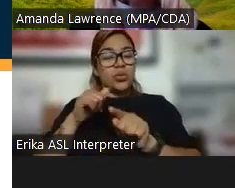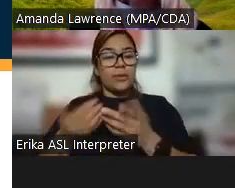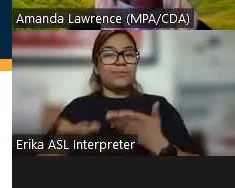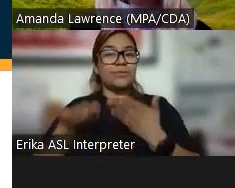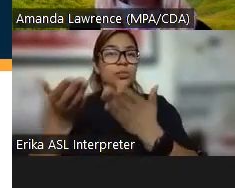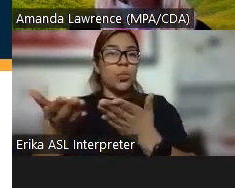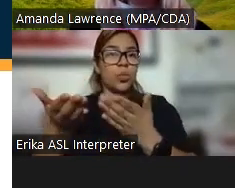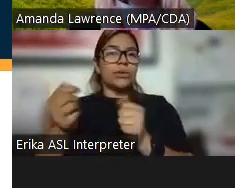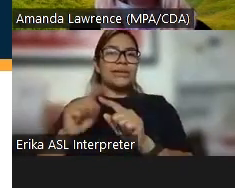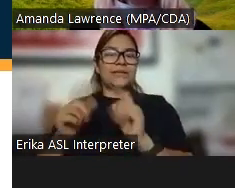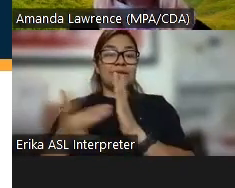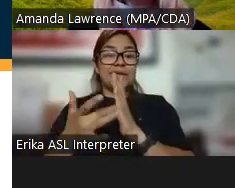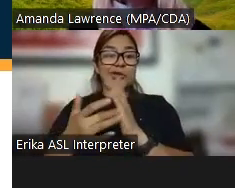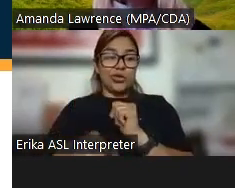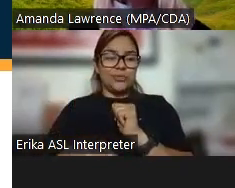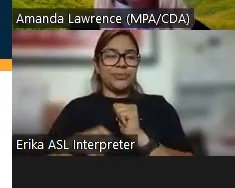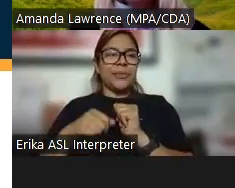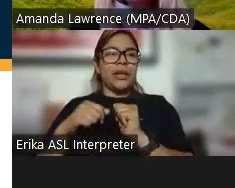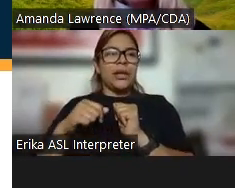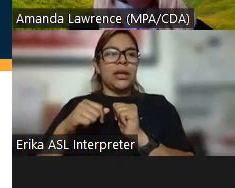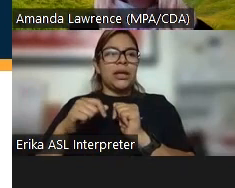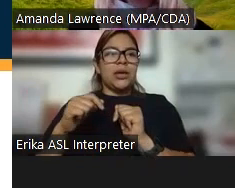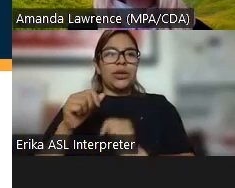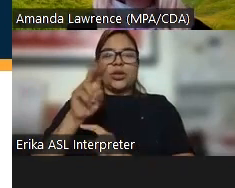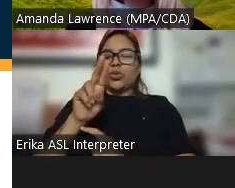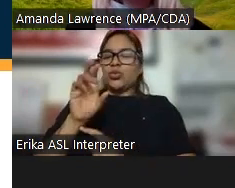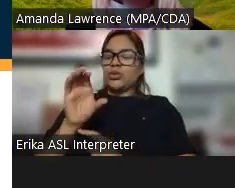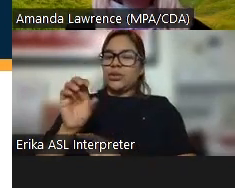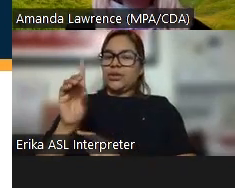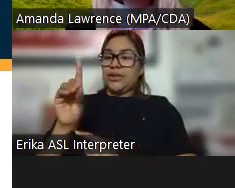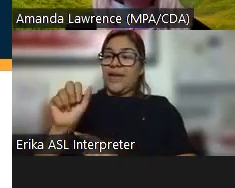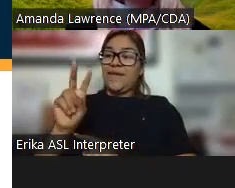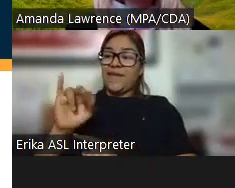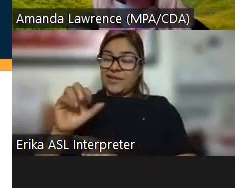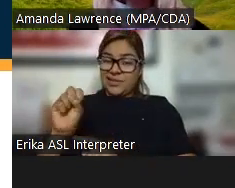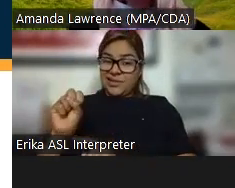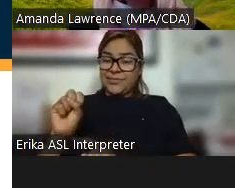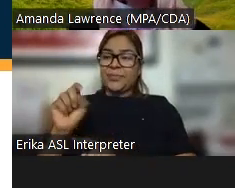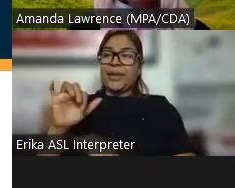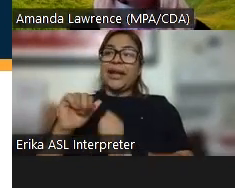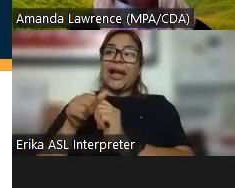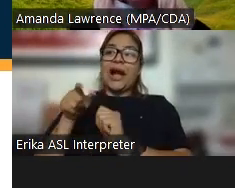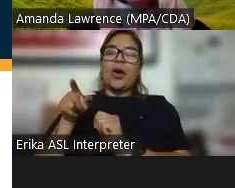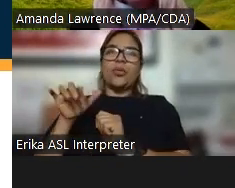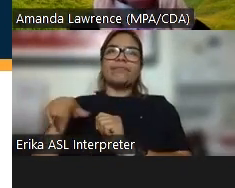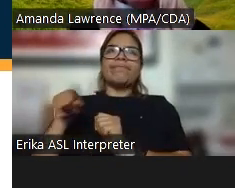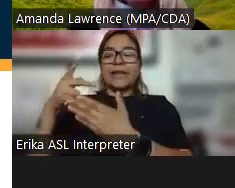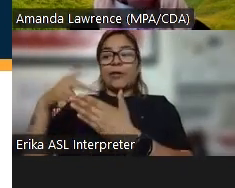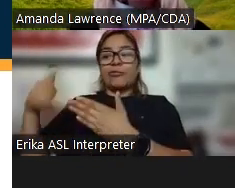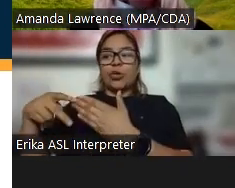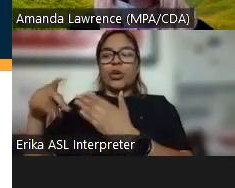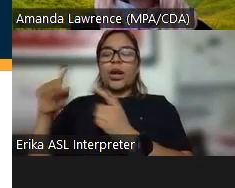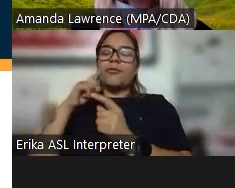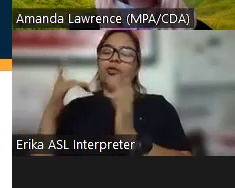We're really excited to have partnered with UC Davis, who is going to be helping us build out a technical assistance network or